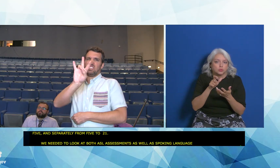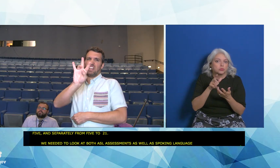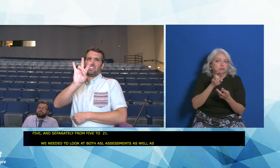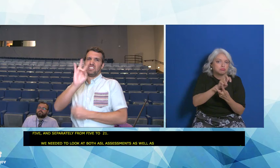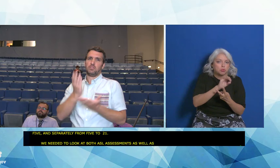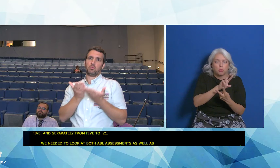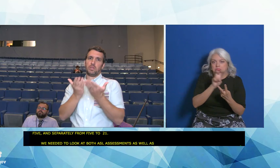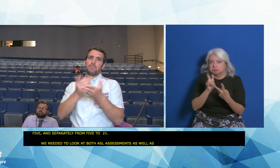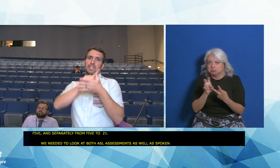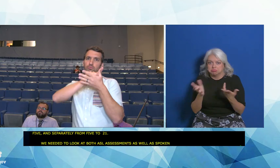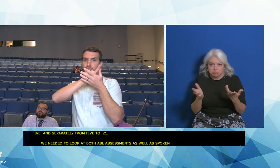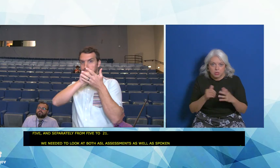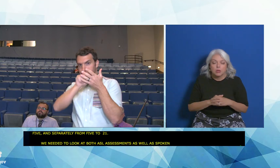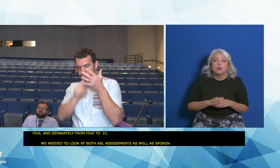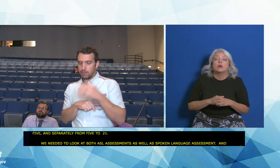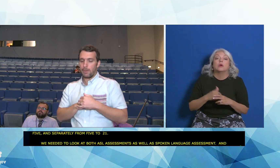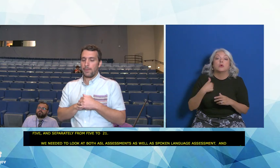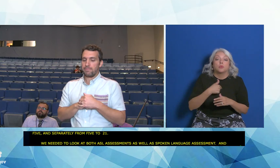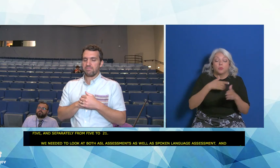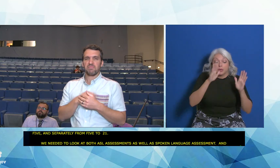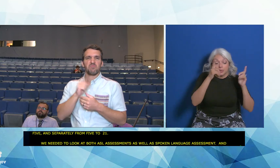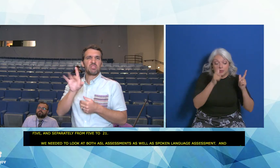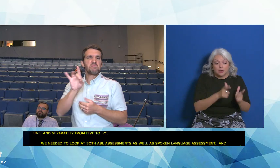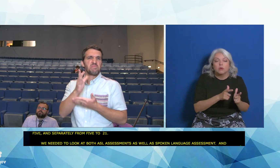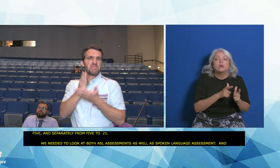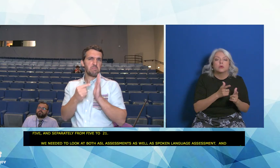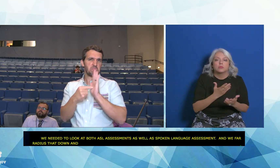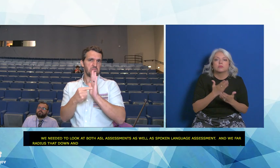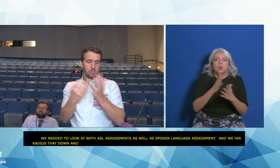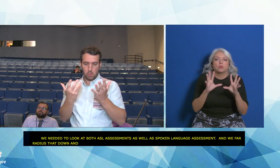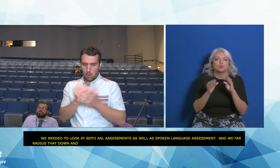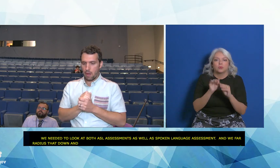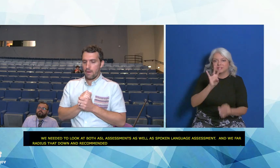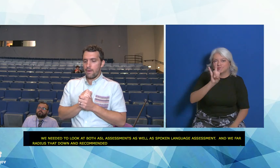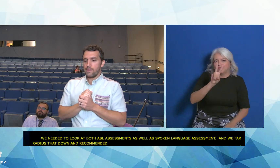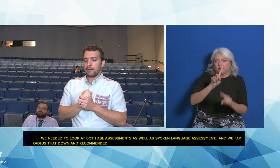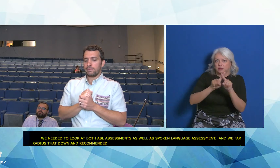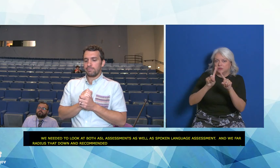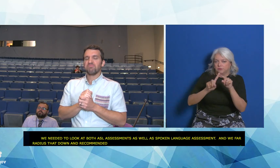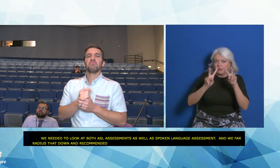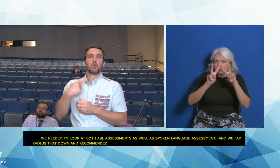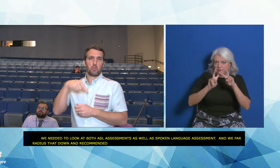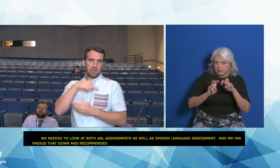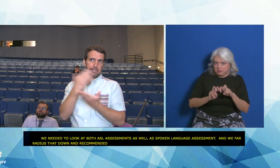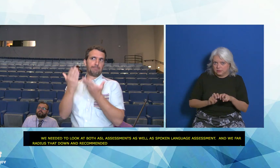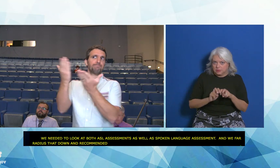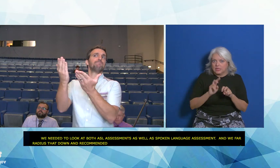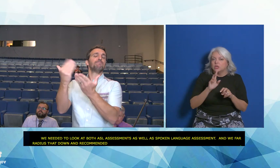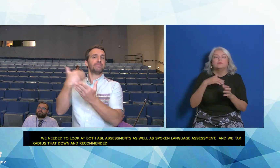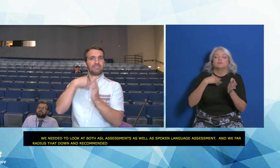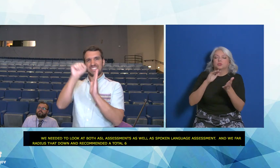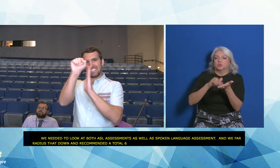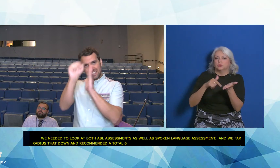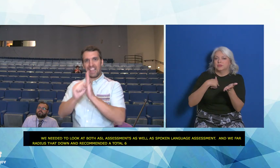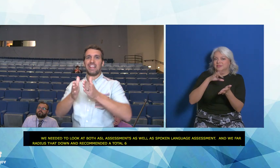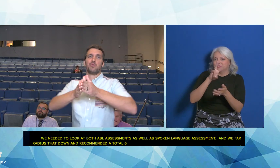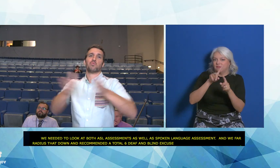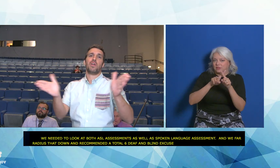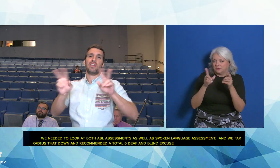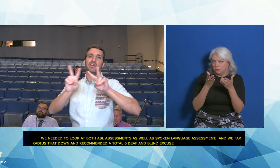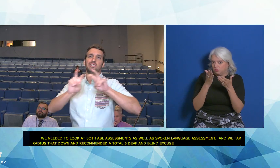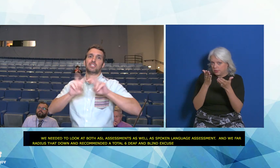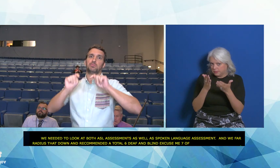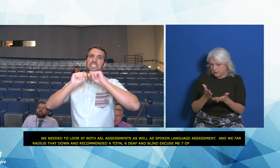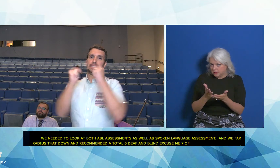We narrowed that down and we recommended a total of 7 assessments. And 7 recommendations, and I'll summarize